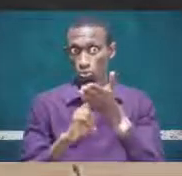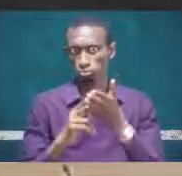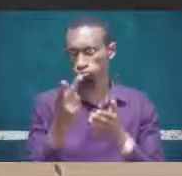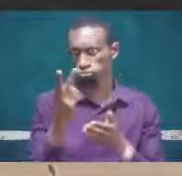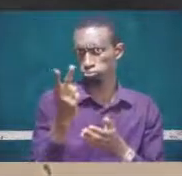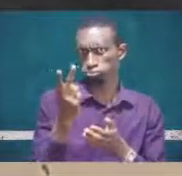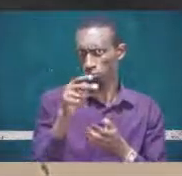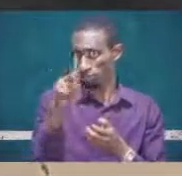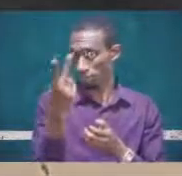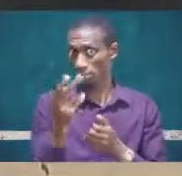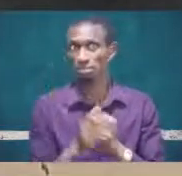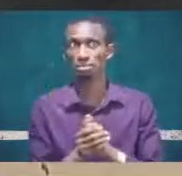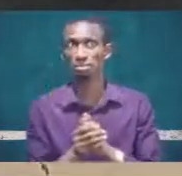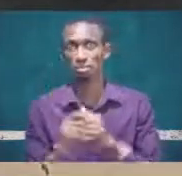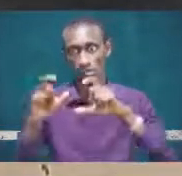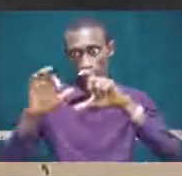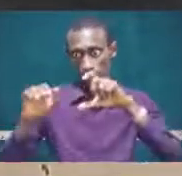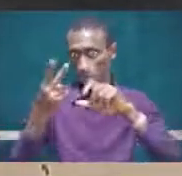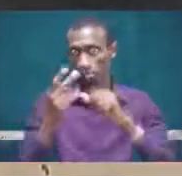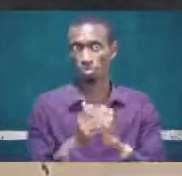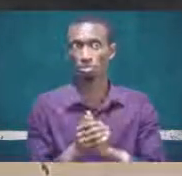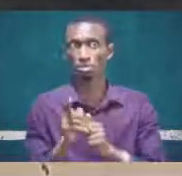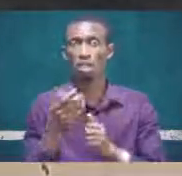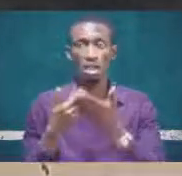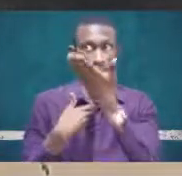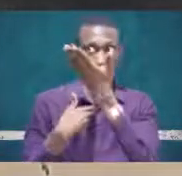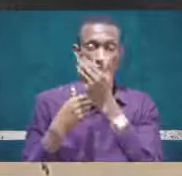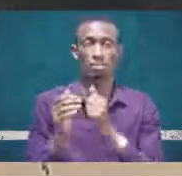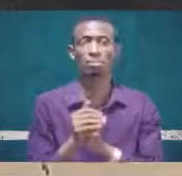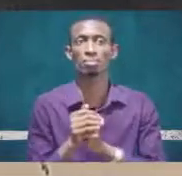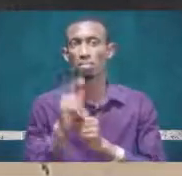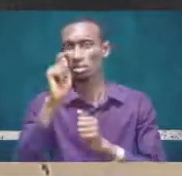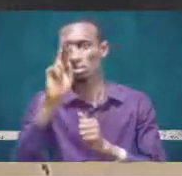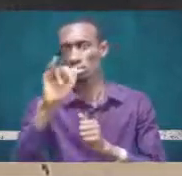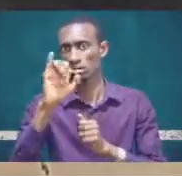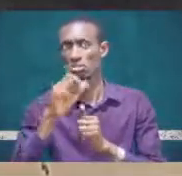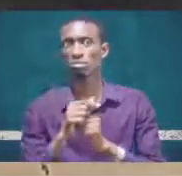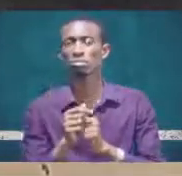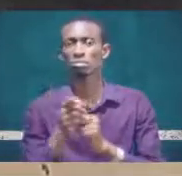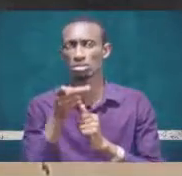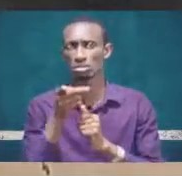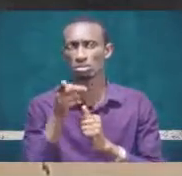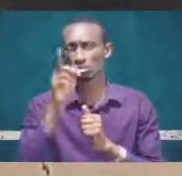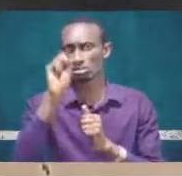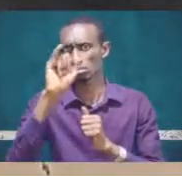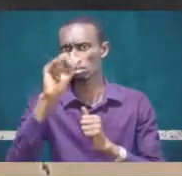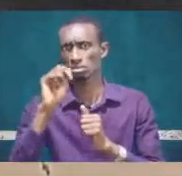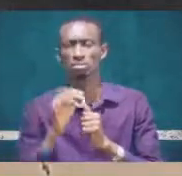formula as we have the trigonometric function in sine. So we know